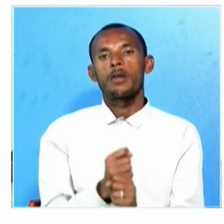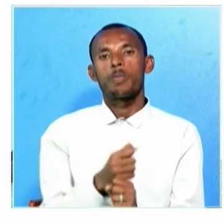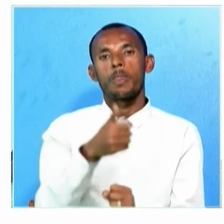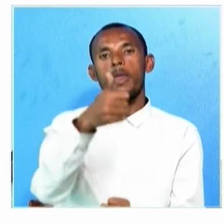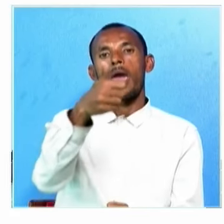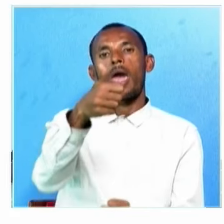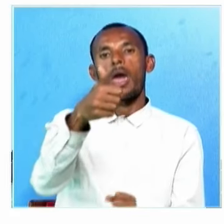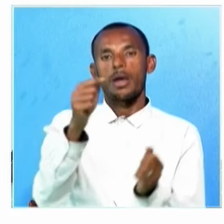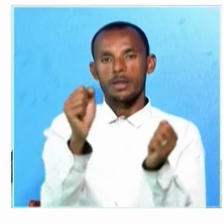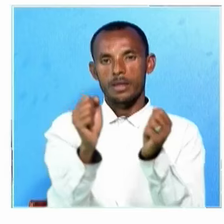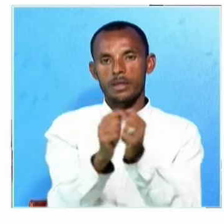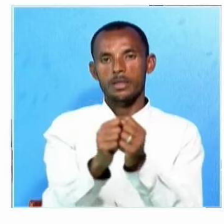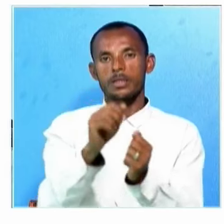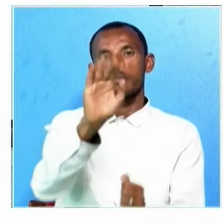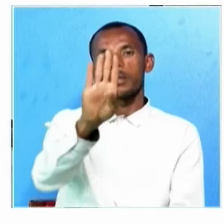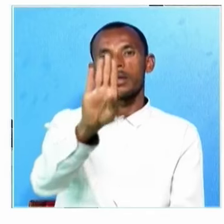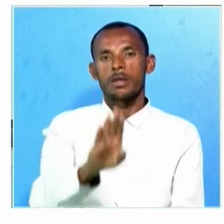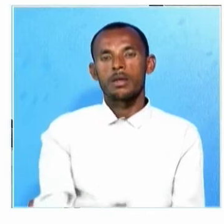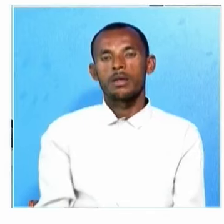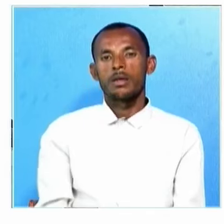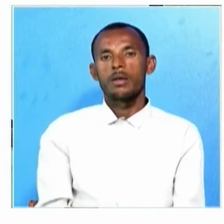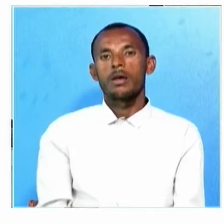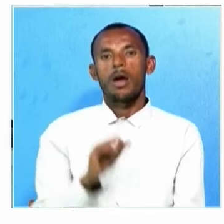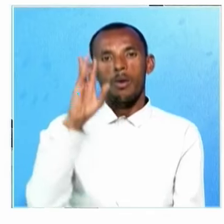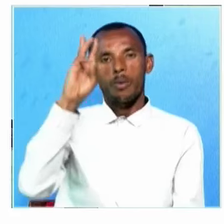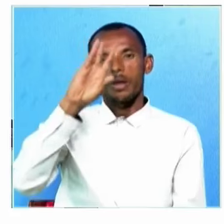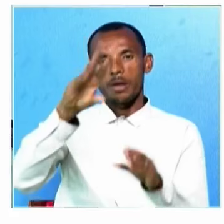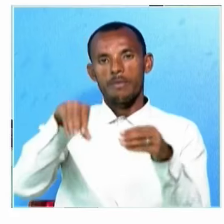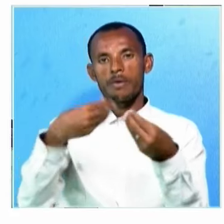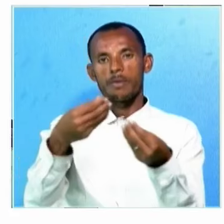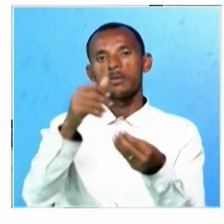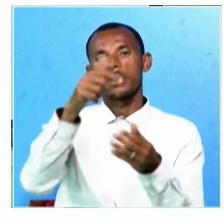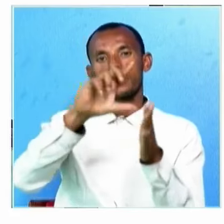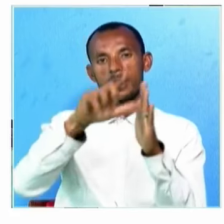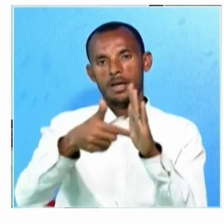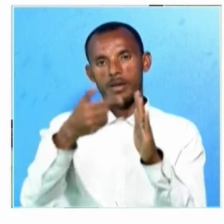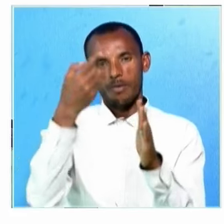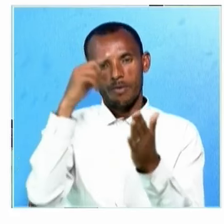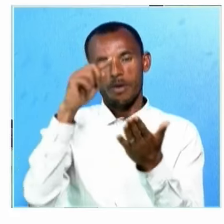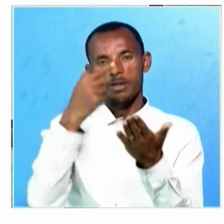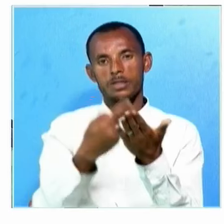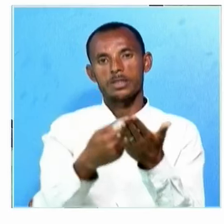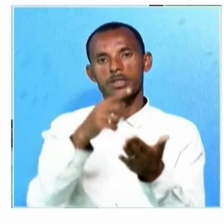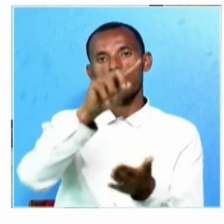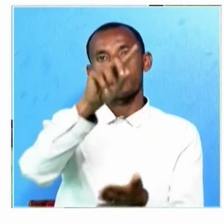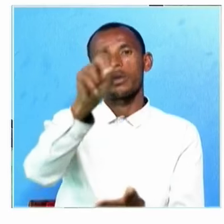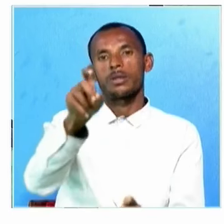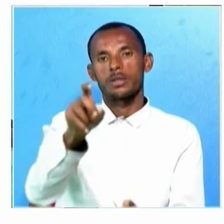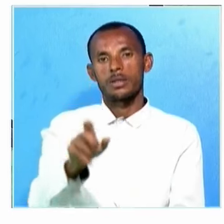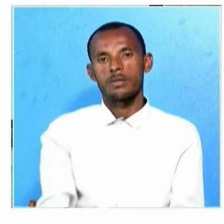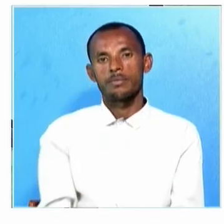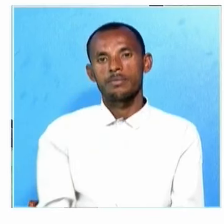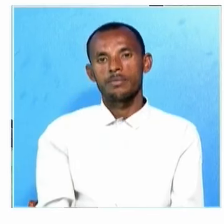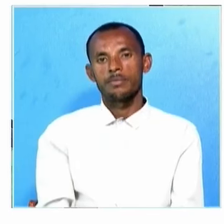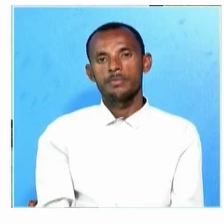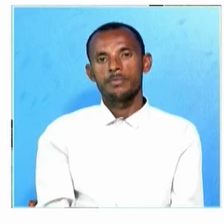A intersection B. I will give you 10 seconds for this question.